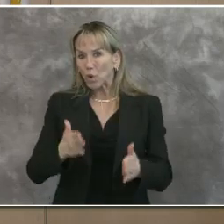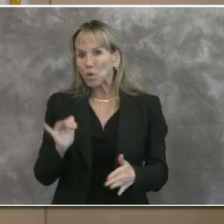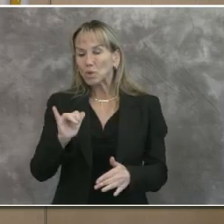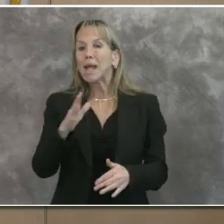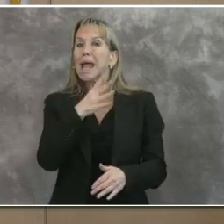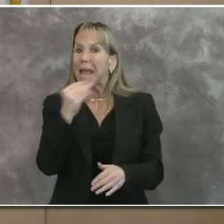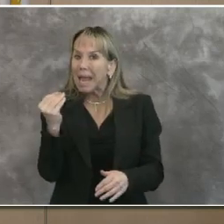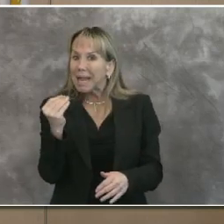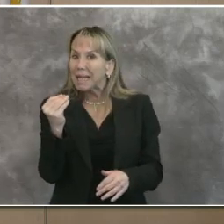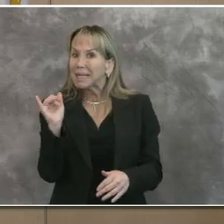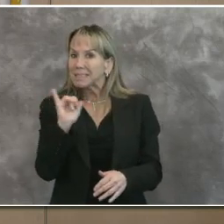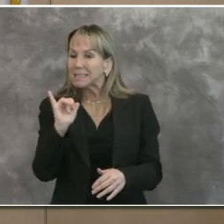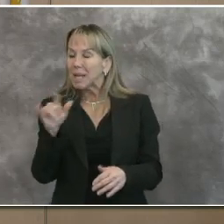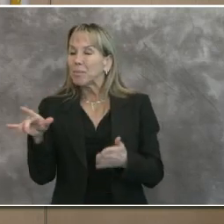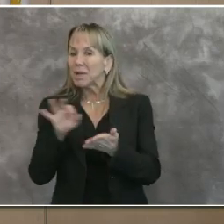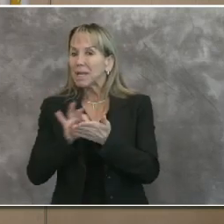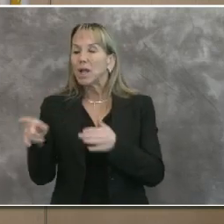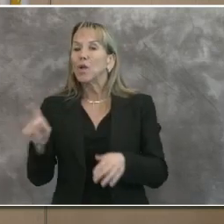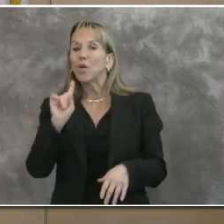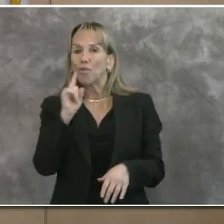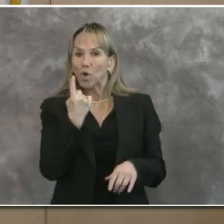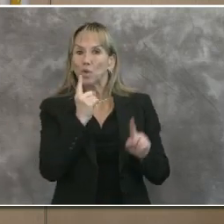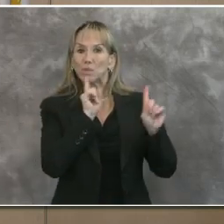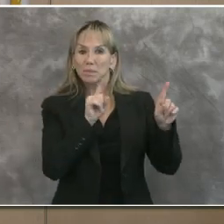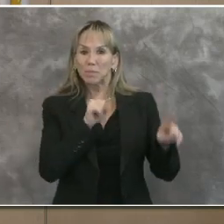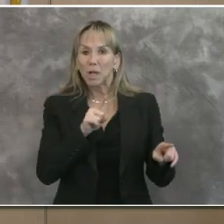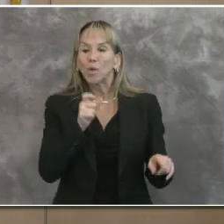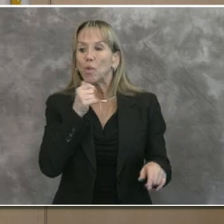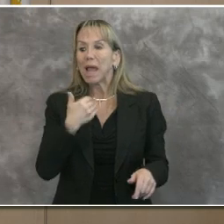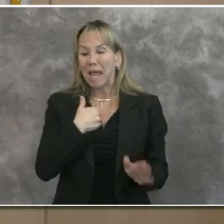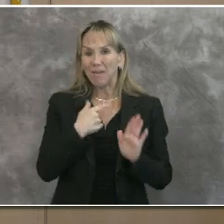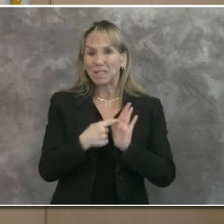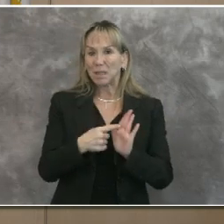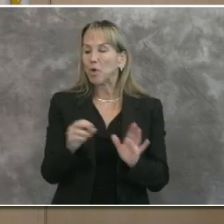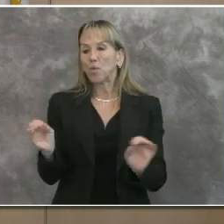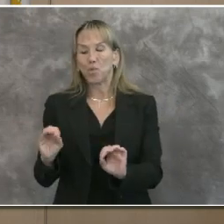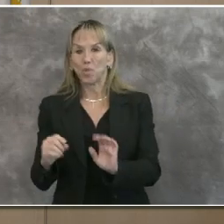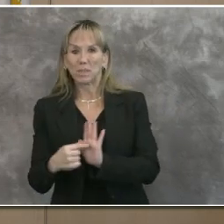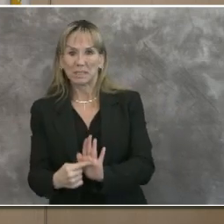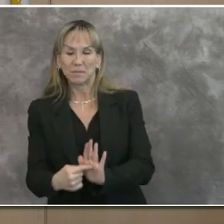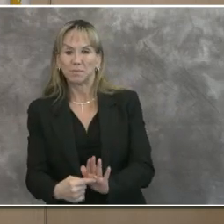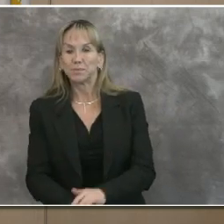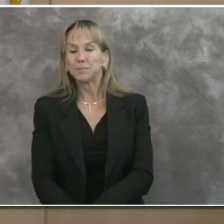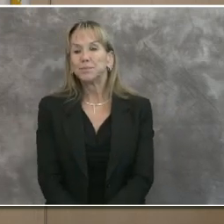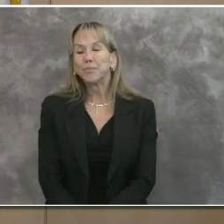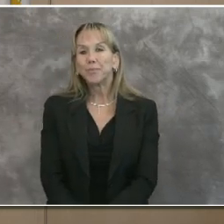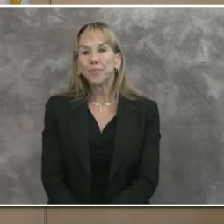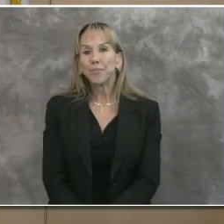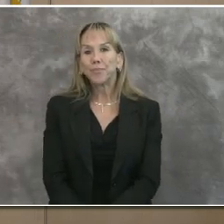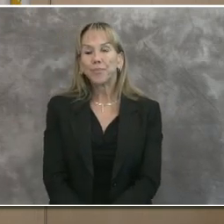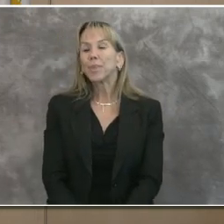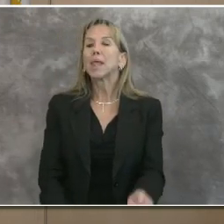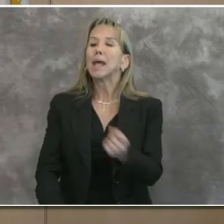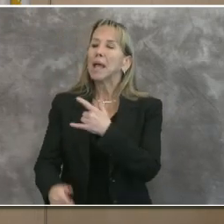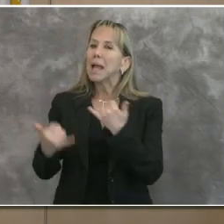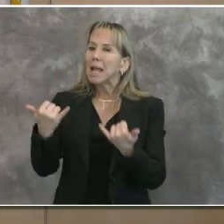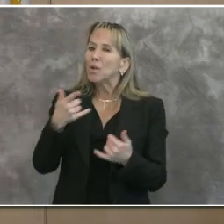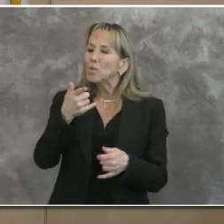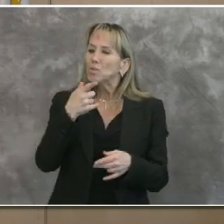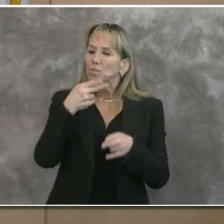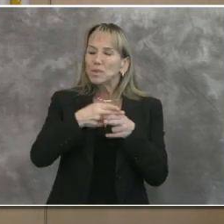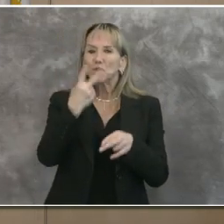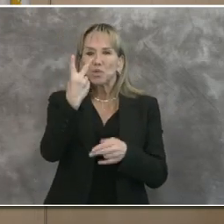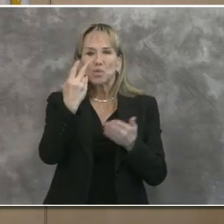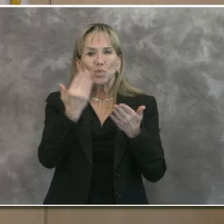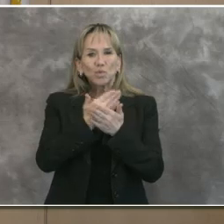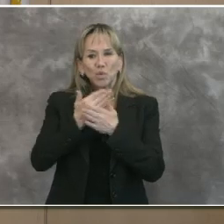first responders, both symptomatic and asymptomatic. And how much closer does the opening of these 2 new testing sites get